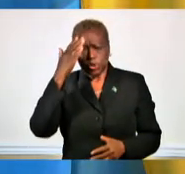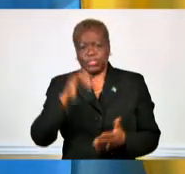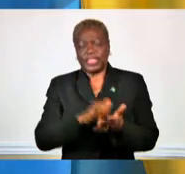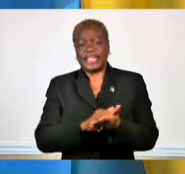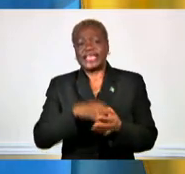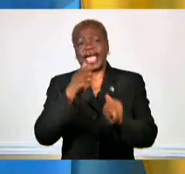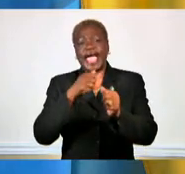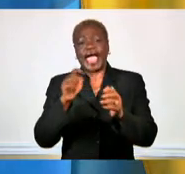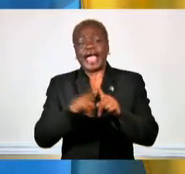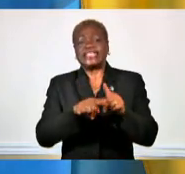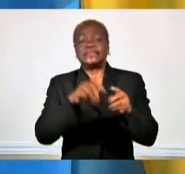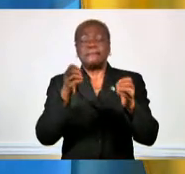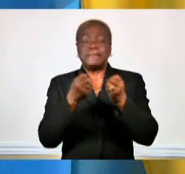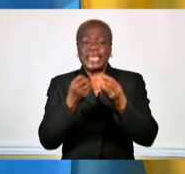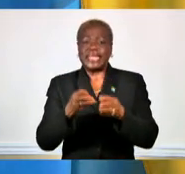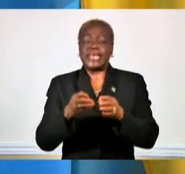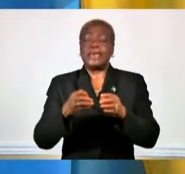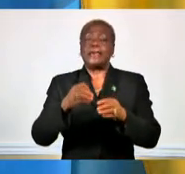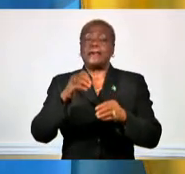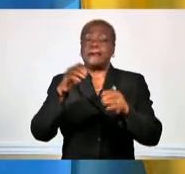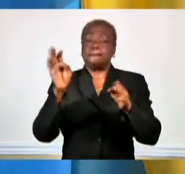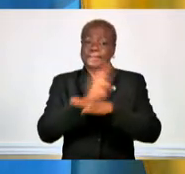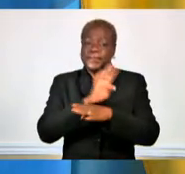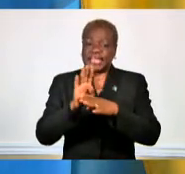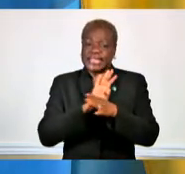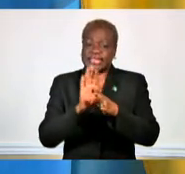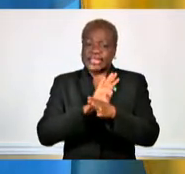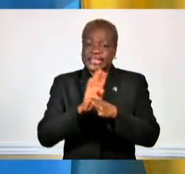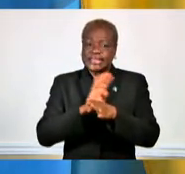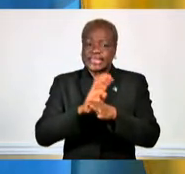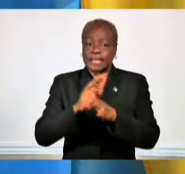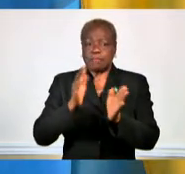as many basic preparations as possible.